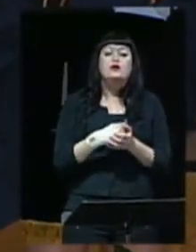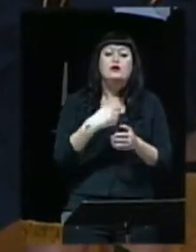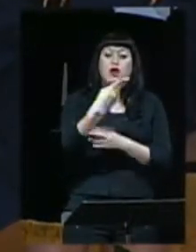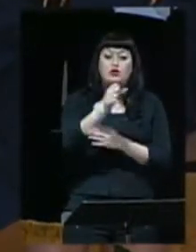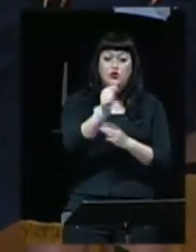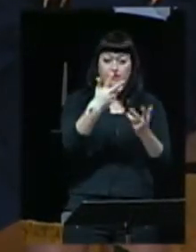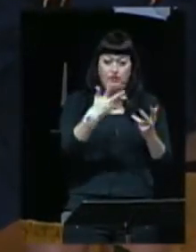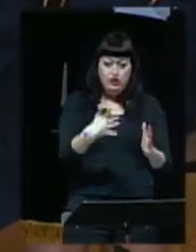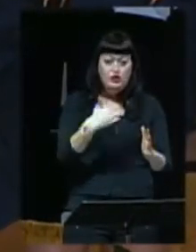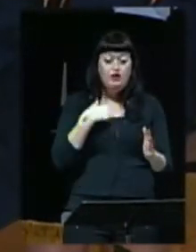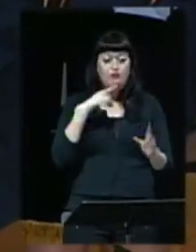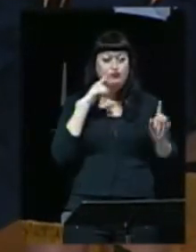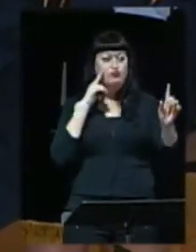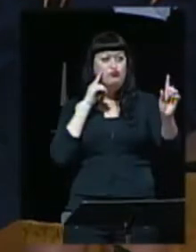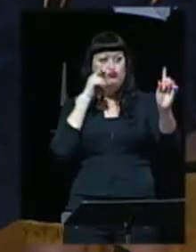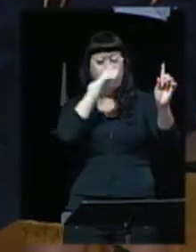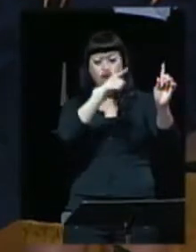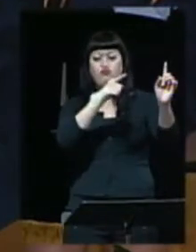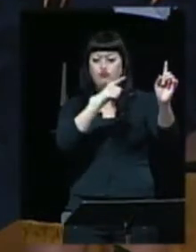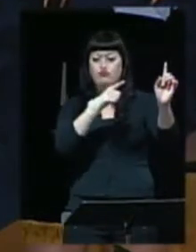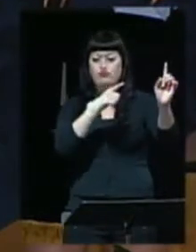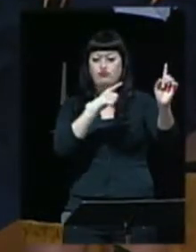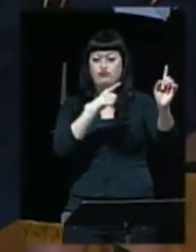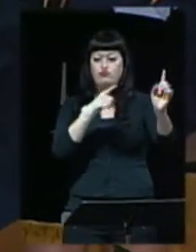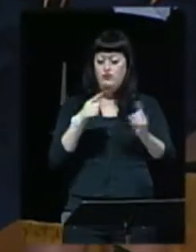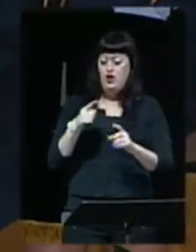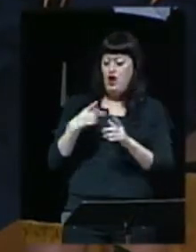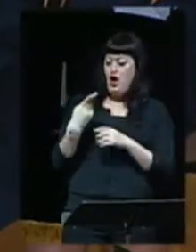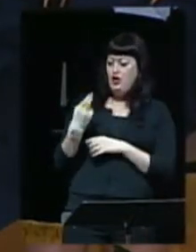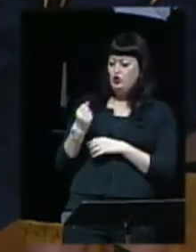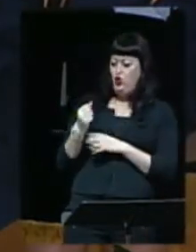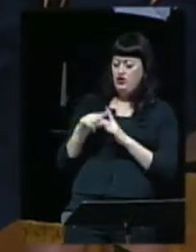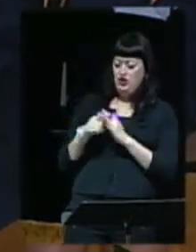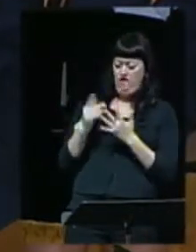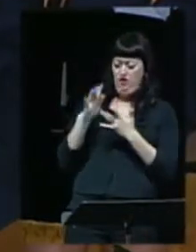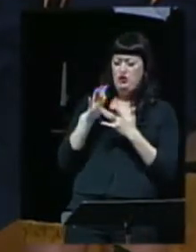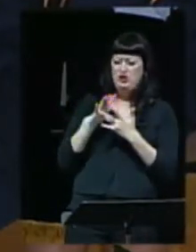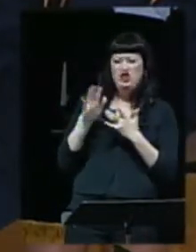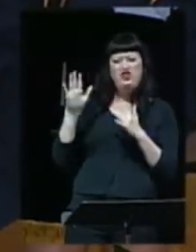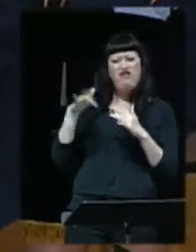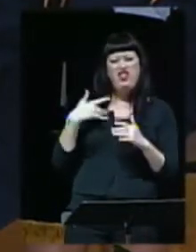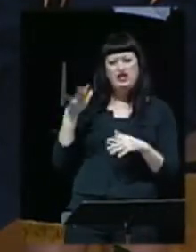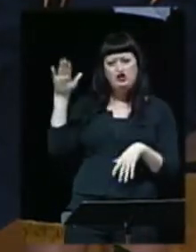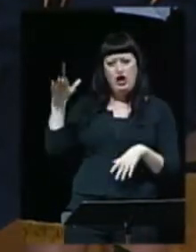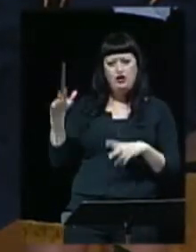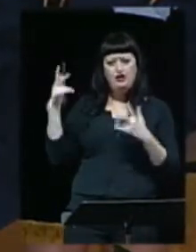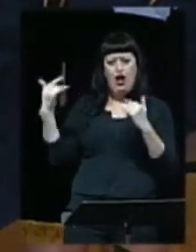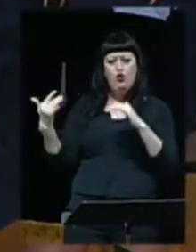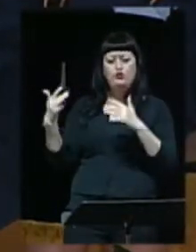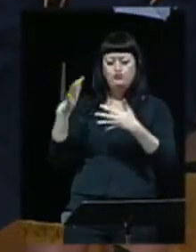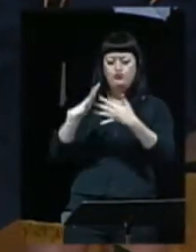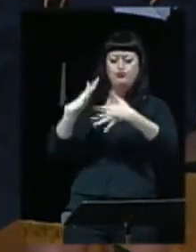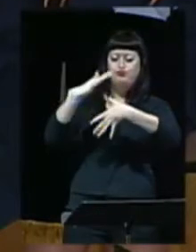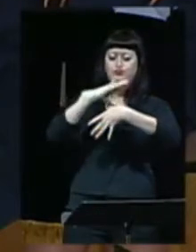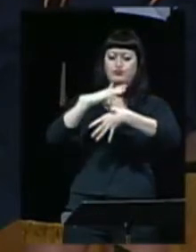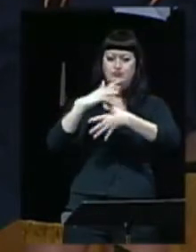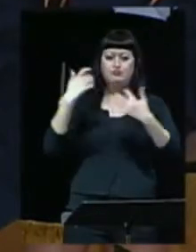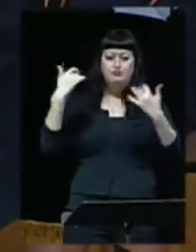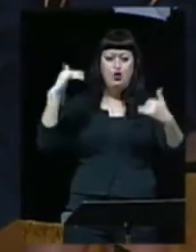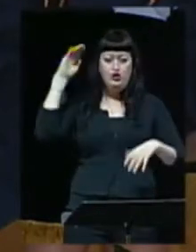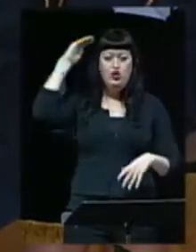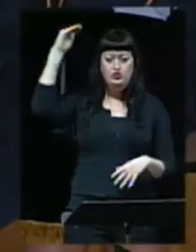we hope for in the future. We began high school as children, but now we're leaving here as adults. We've completed a